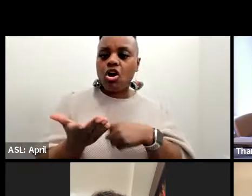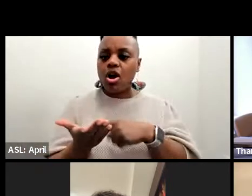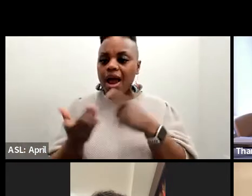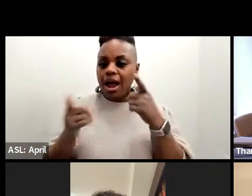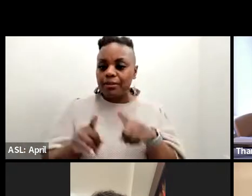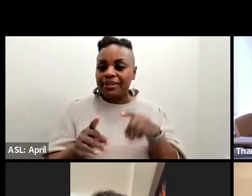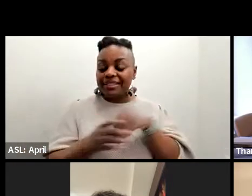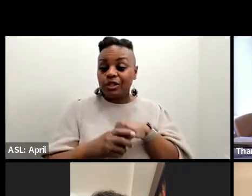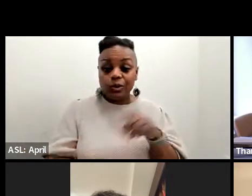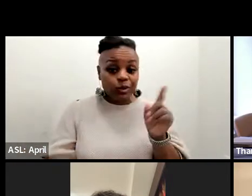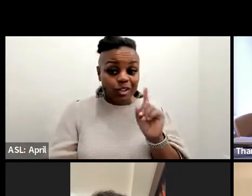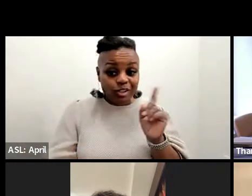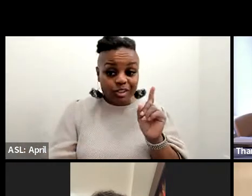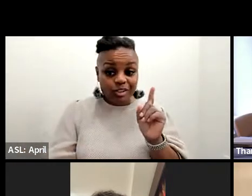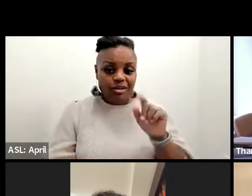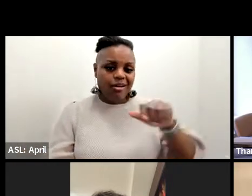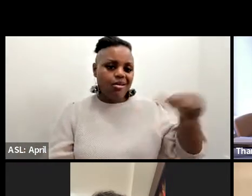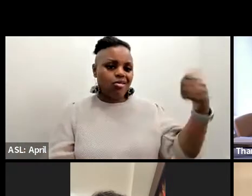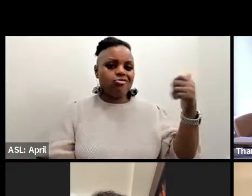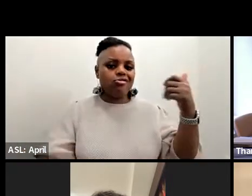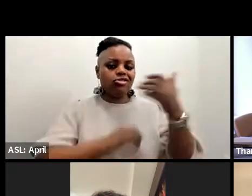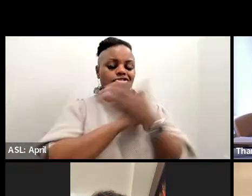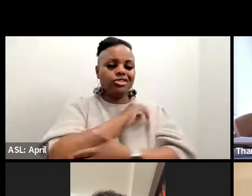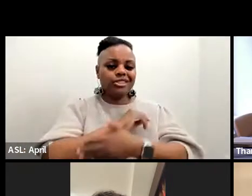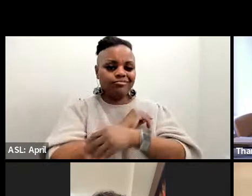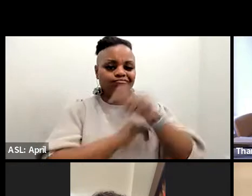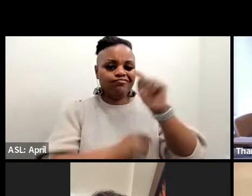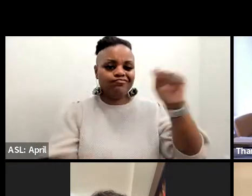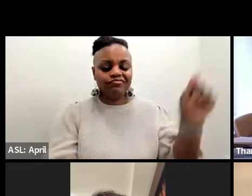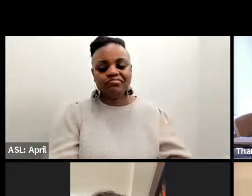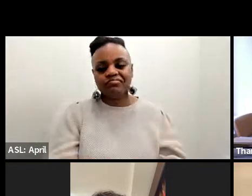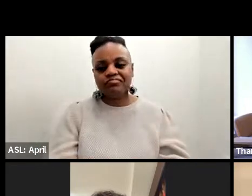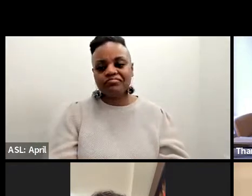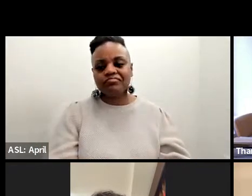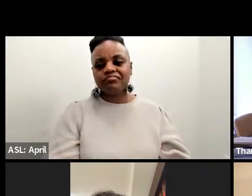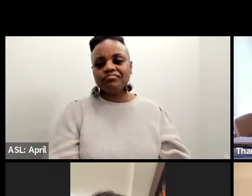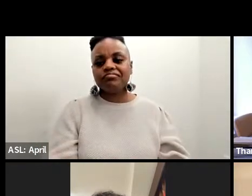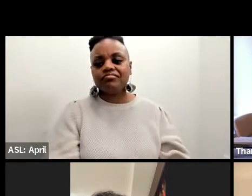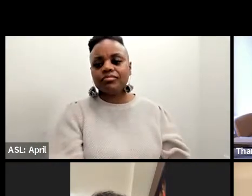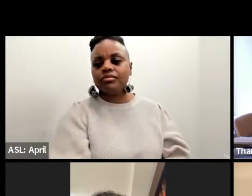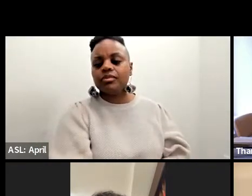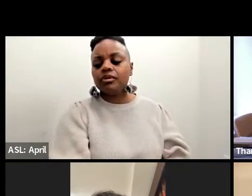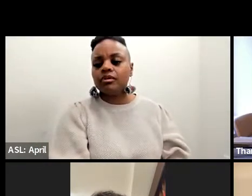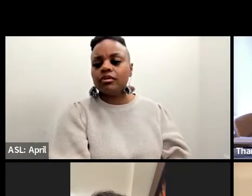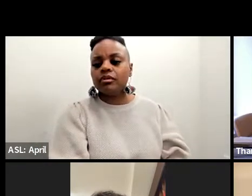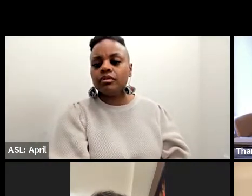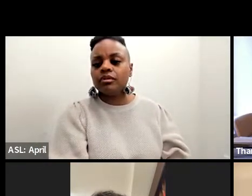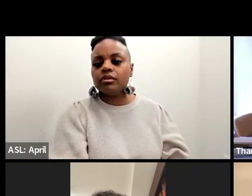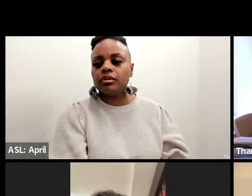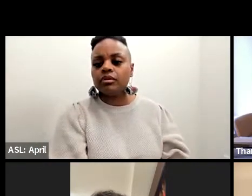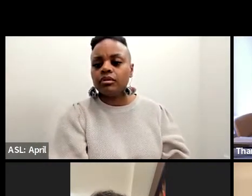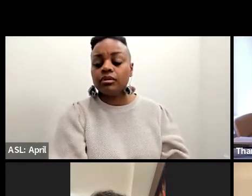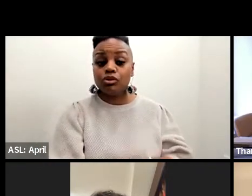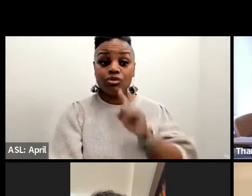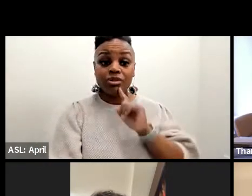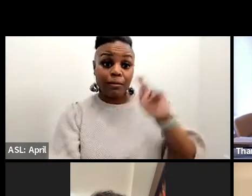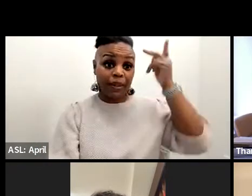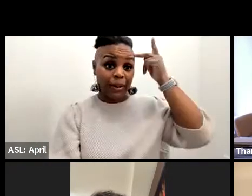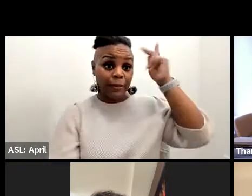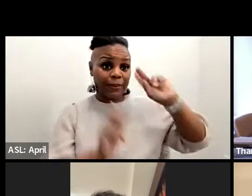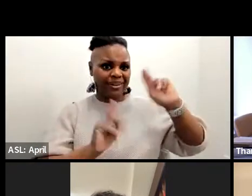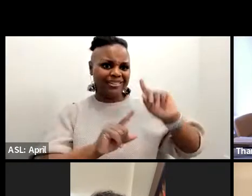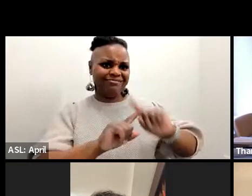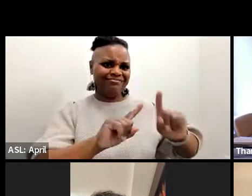in those, you have people from different ends of the political spectrum discussing, how can we come together, right? How do